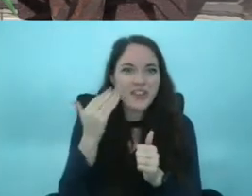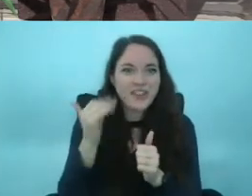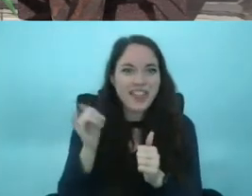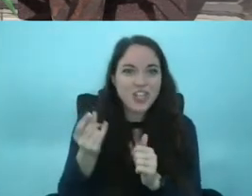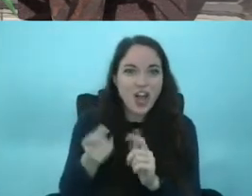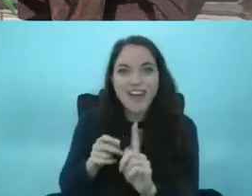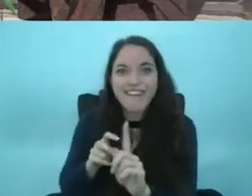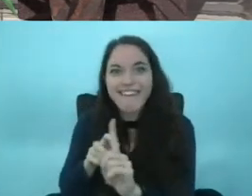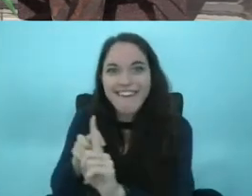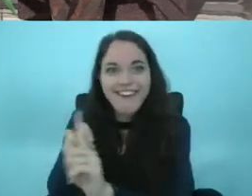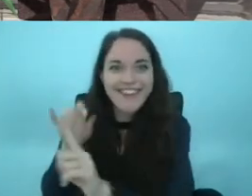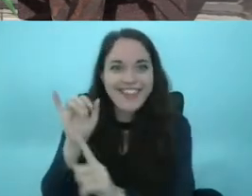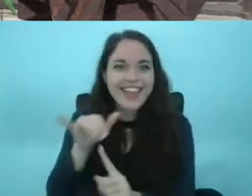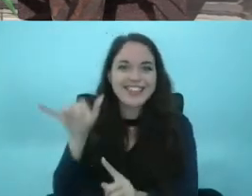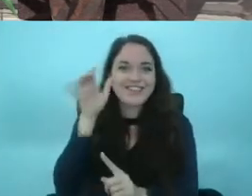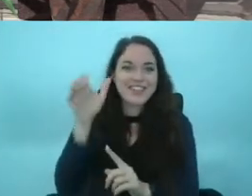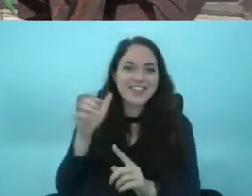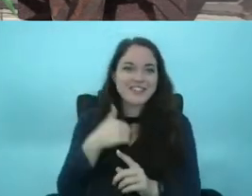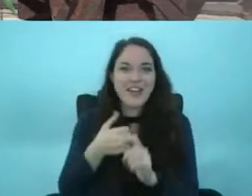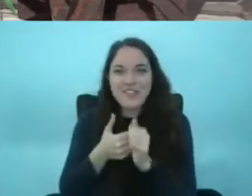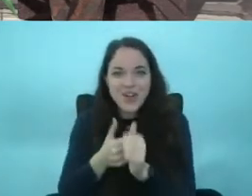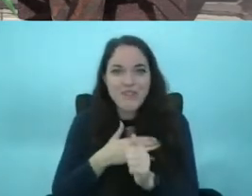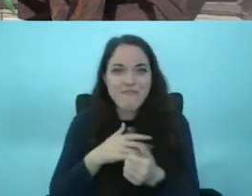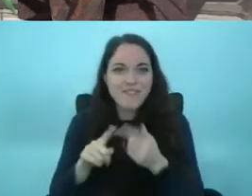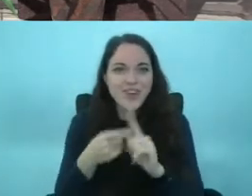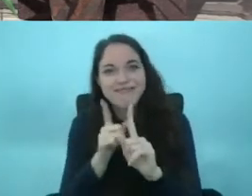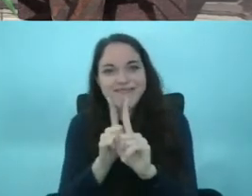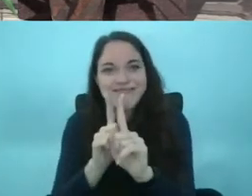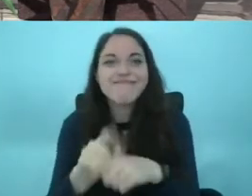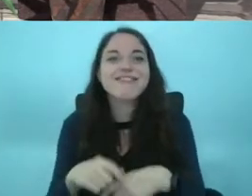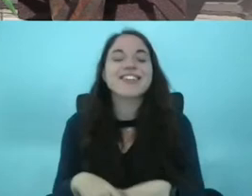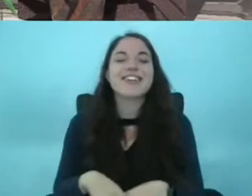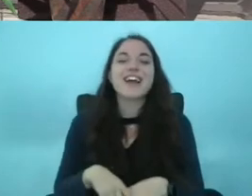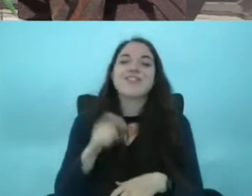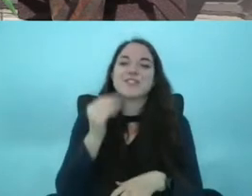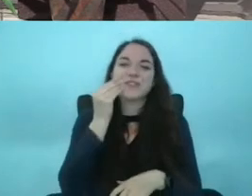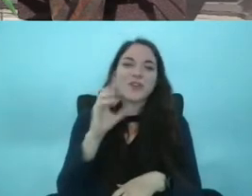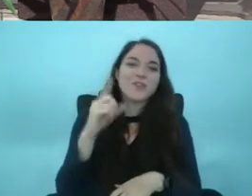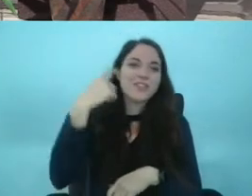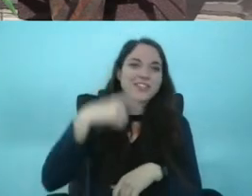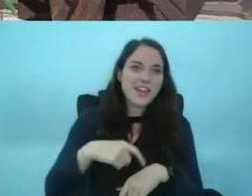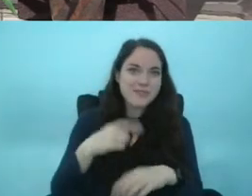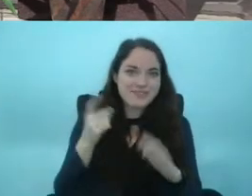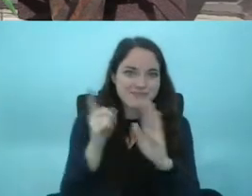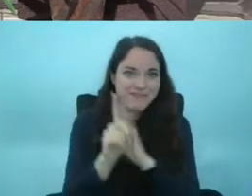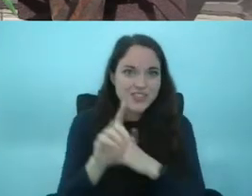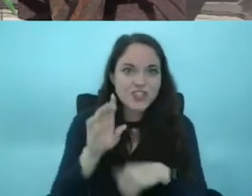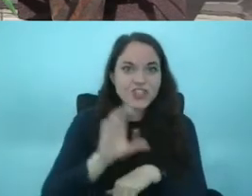And so once I got here, I got to tell you about the first time I came. We was at